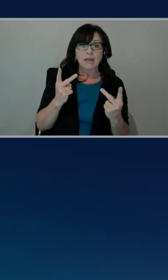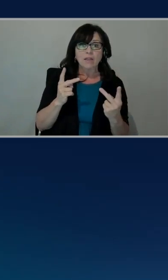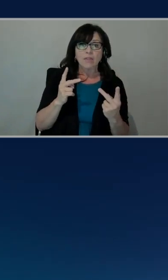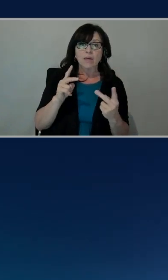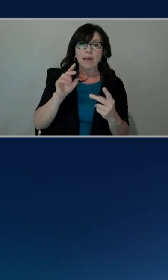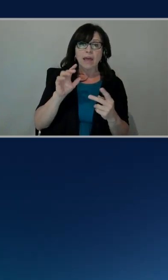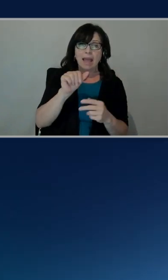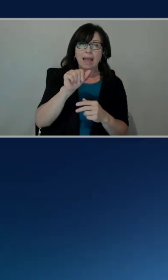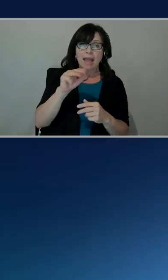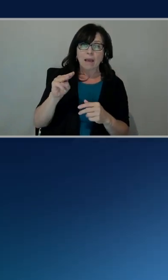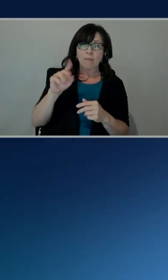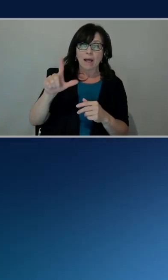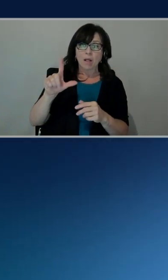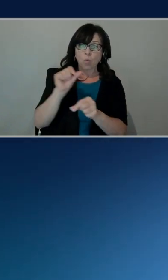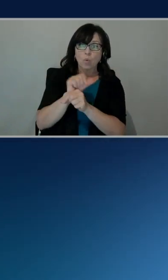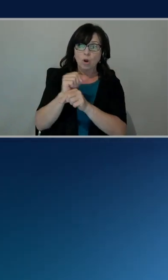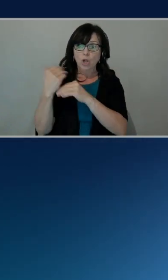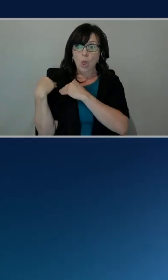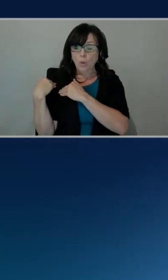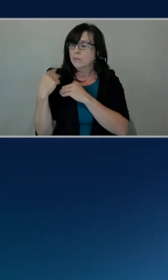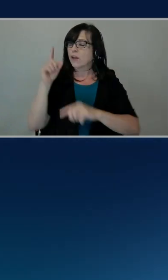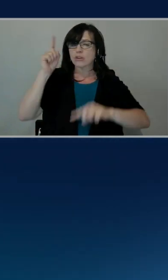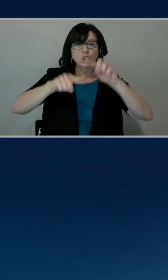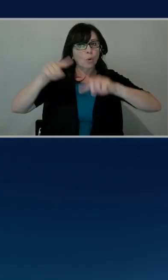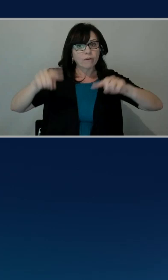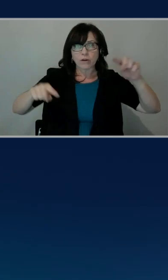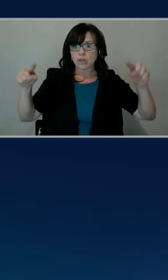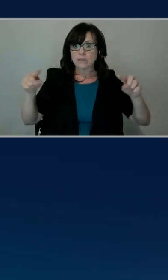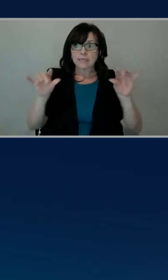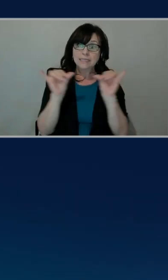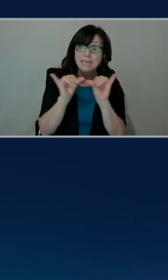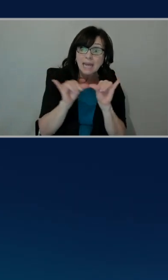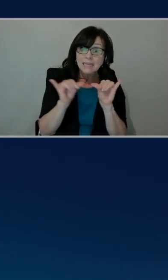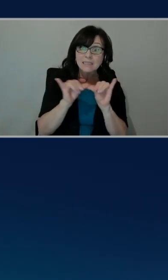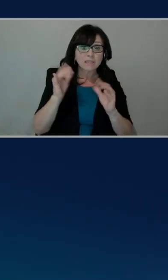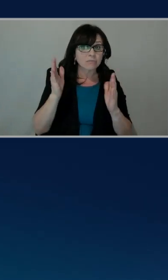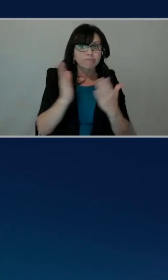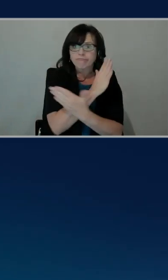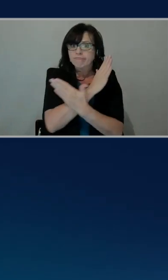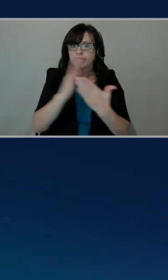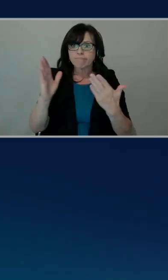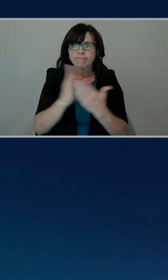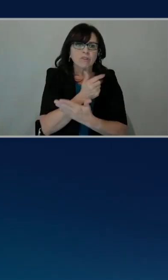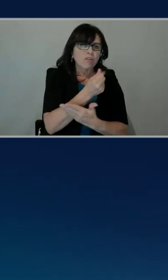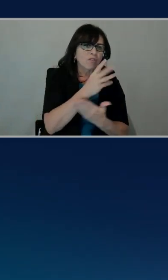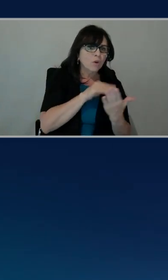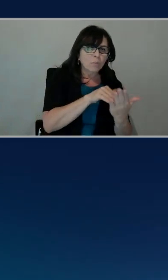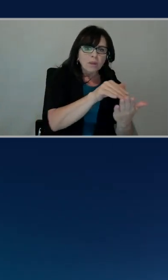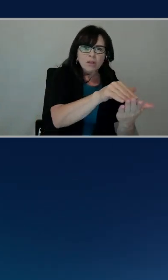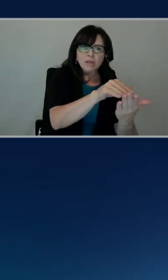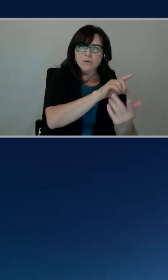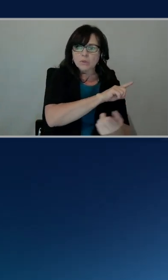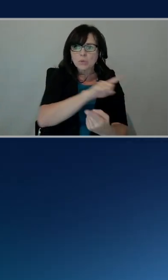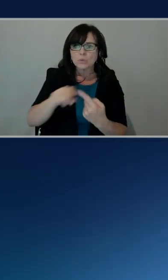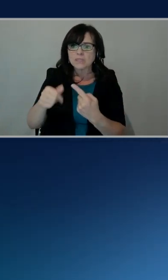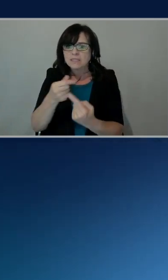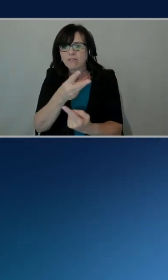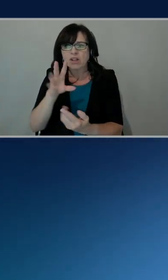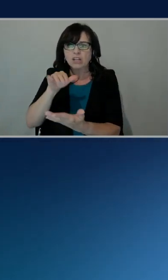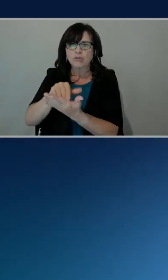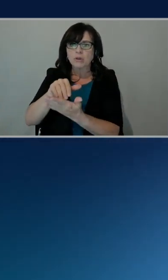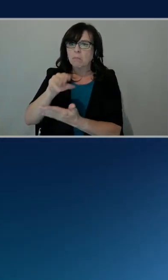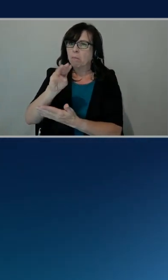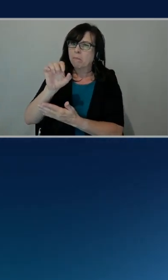they are so diverse. When it comes to model sizes, there are models anywhere from a few million parameters all the way to several 100 billion parameter